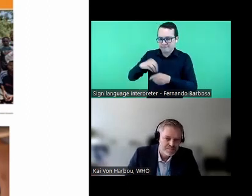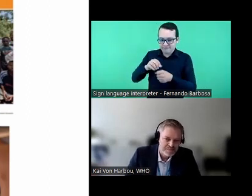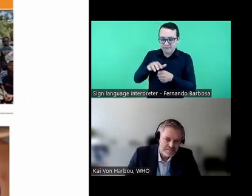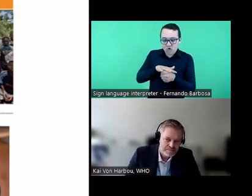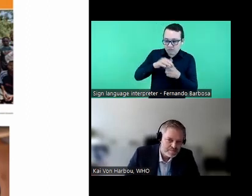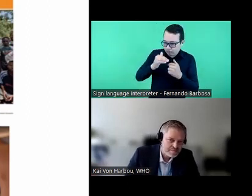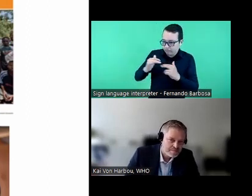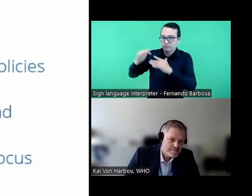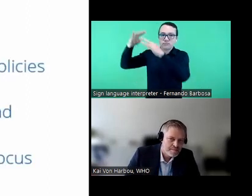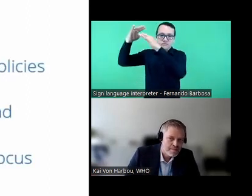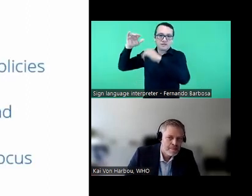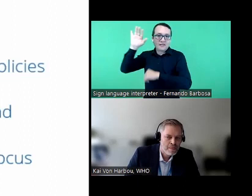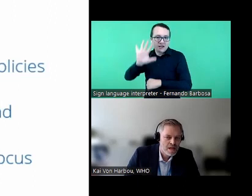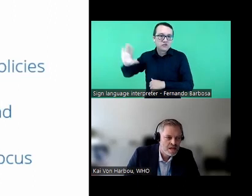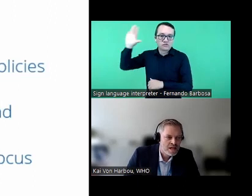slide.